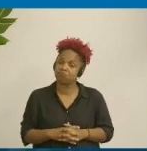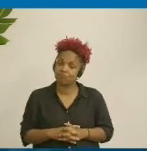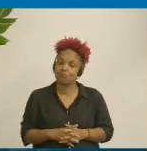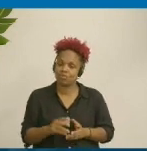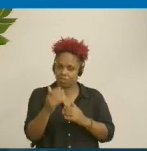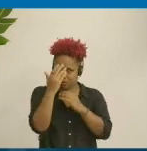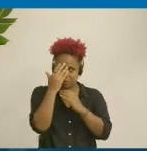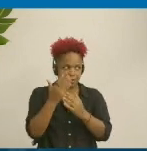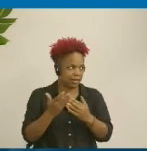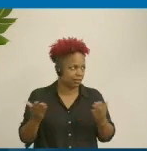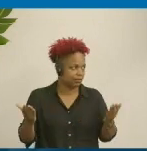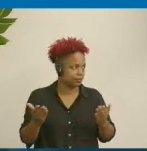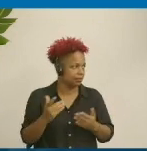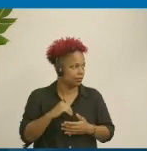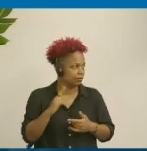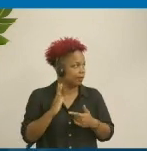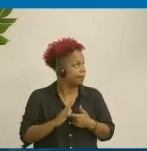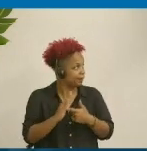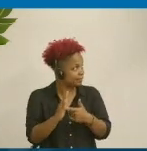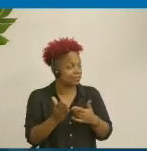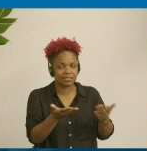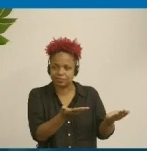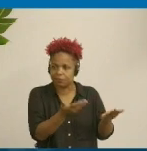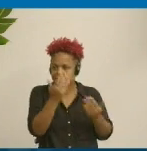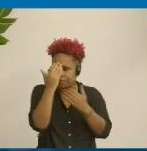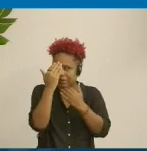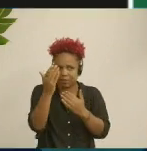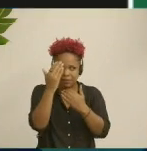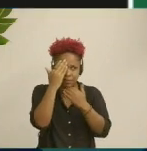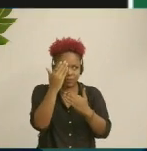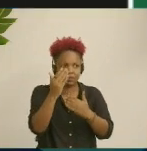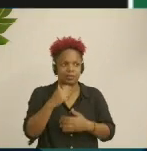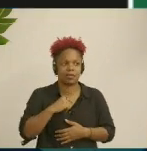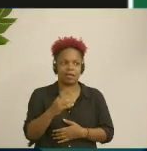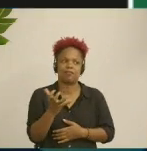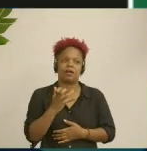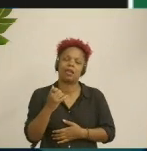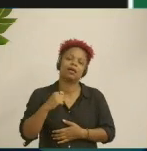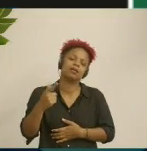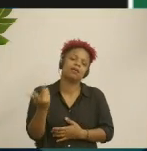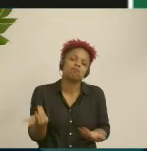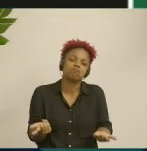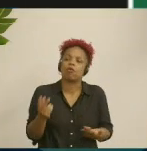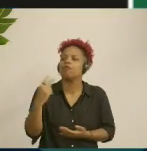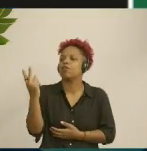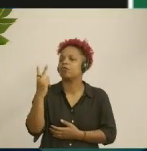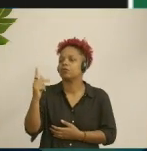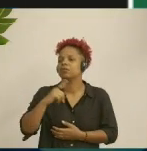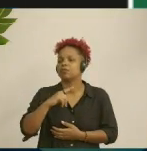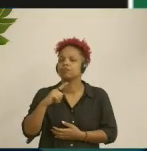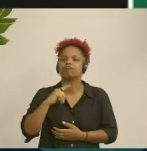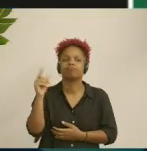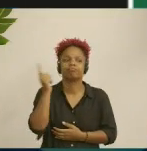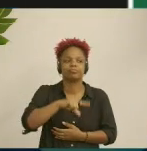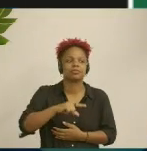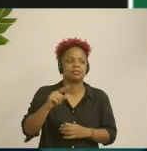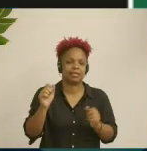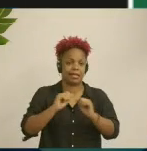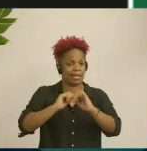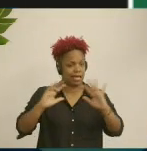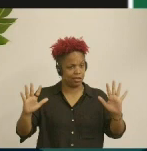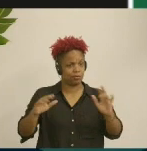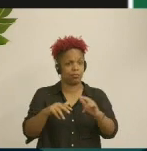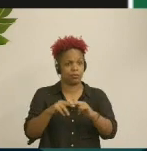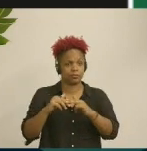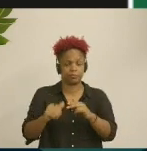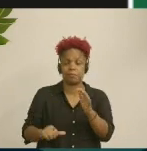What I wanted to say is that the value of this approach, I really see, and first of all, you help people